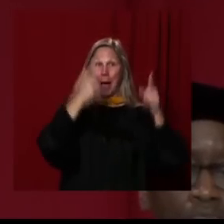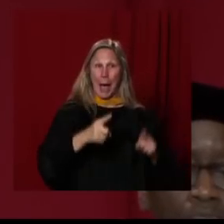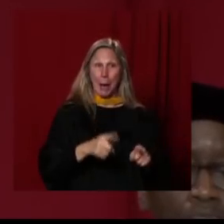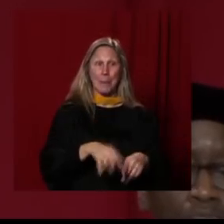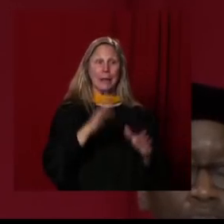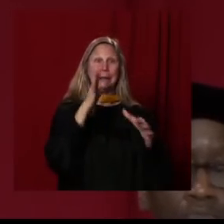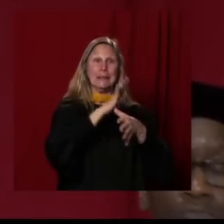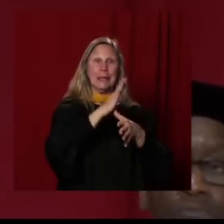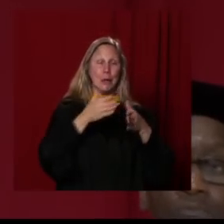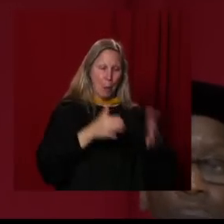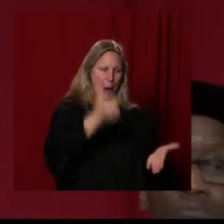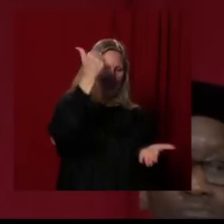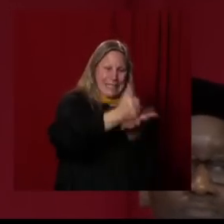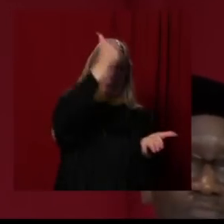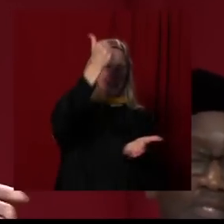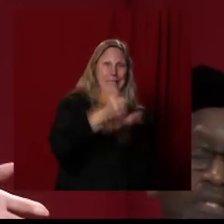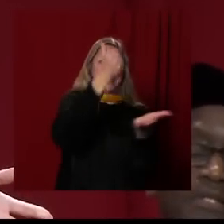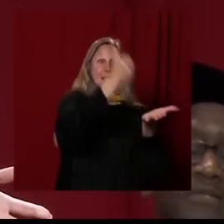Senior Walk.